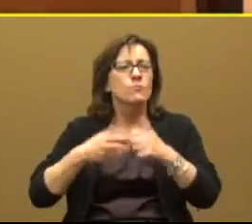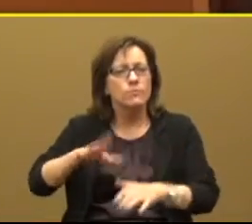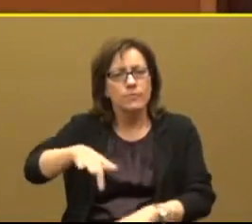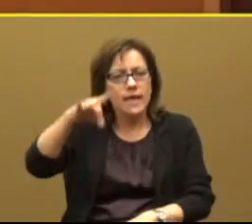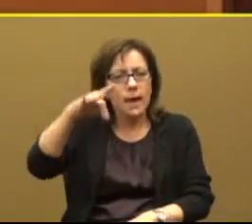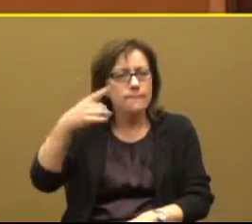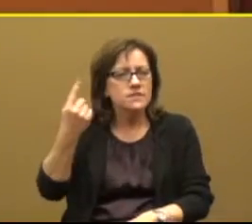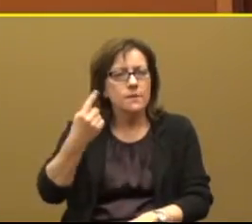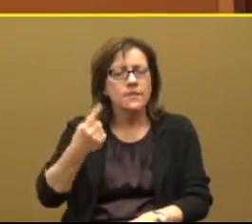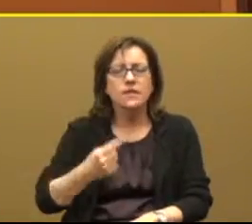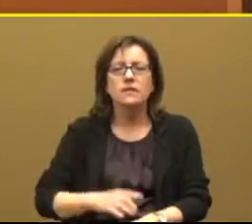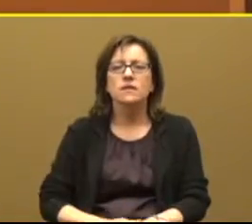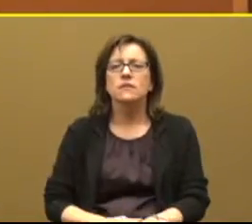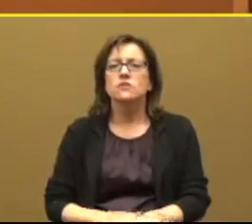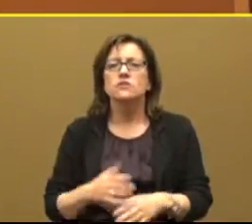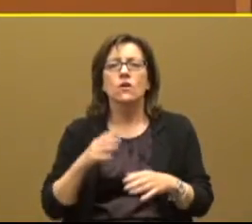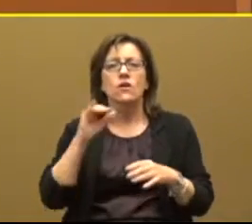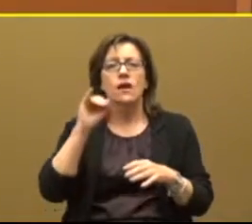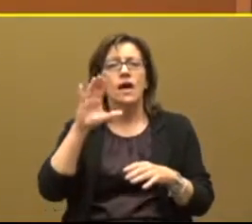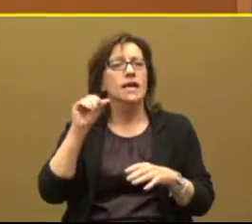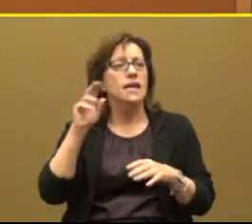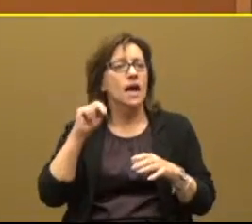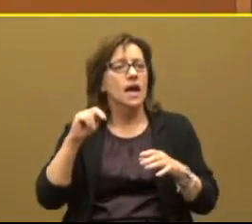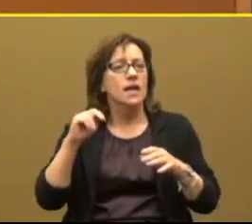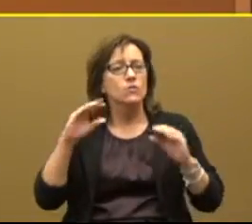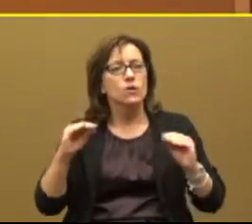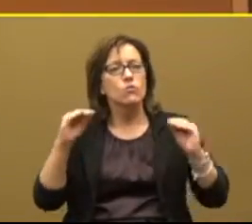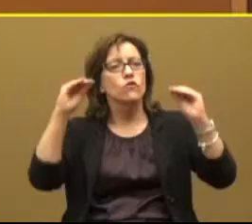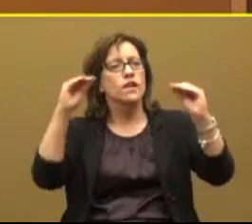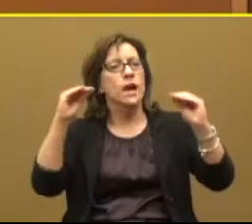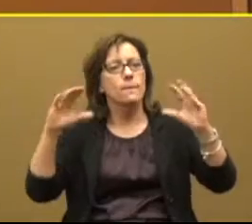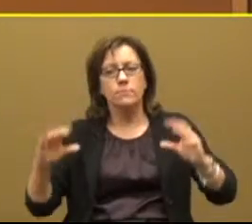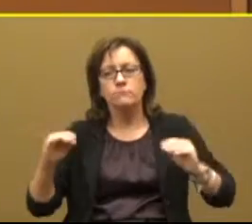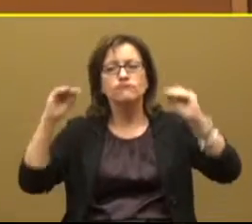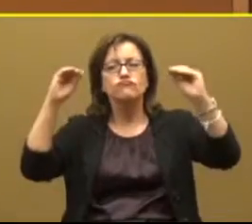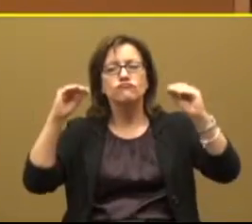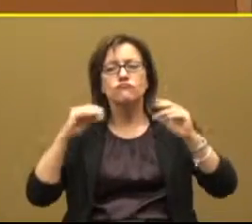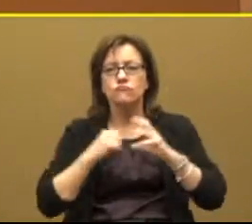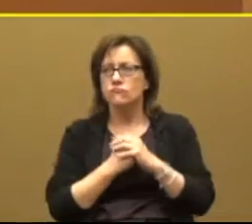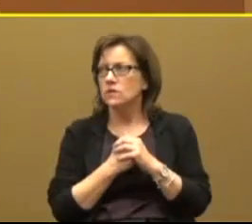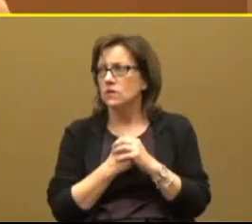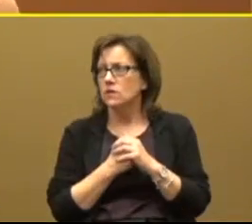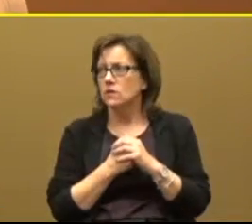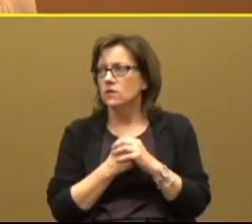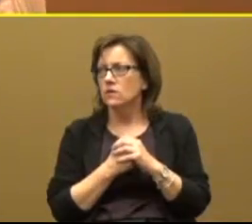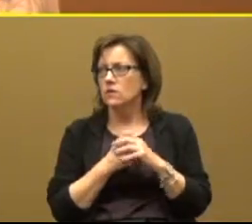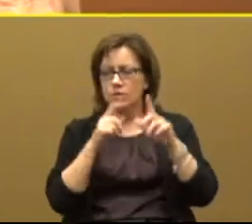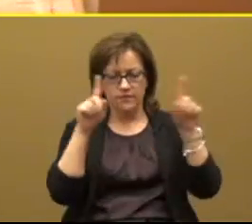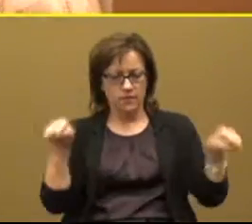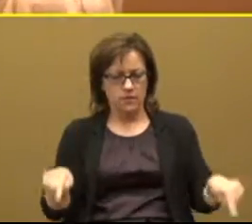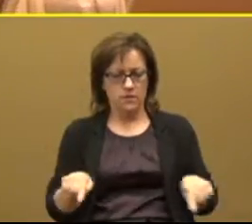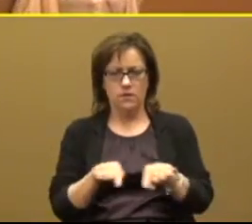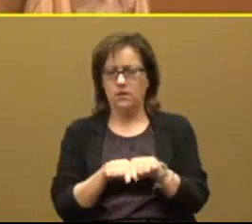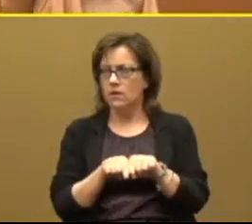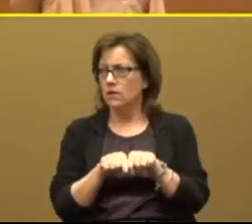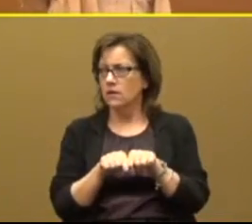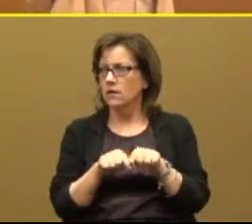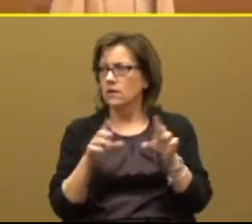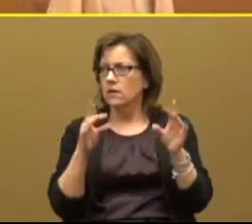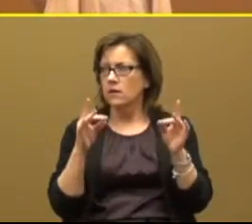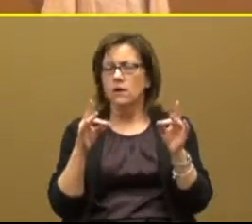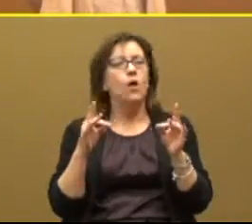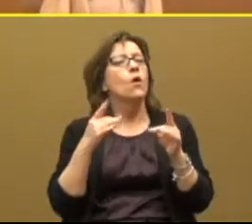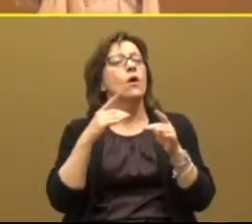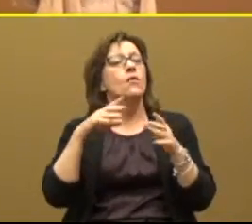the icons up. Okay, so we've stiffened the Velcro or the